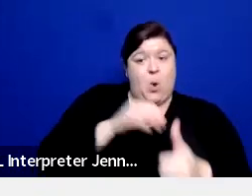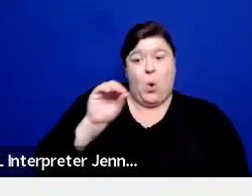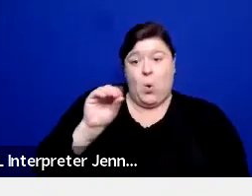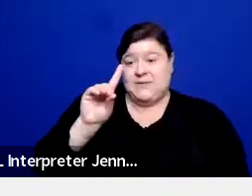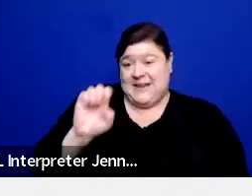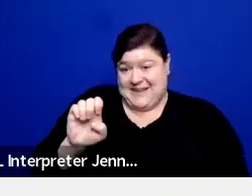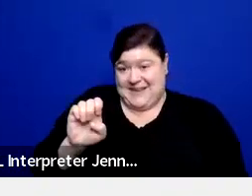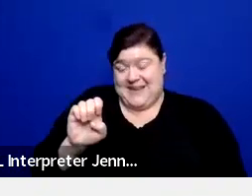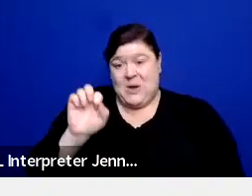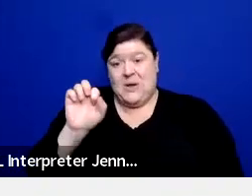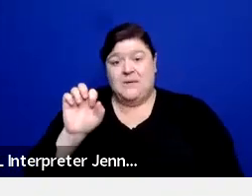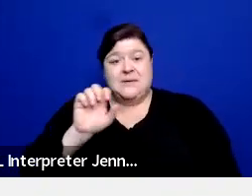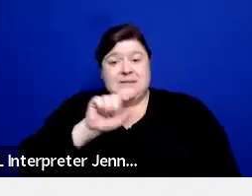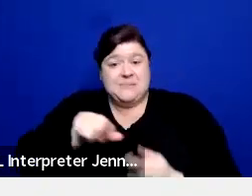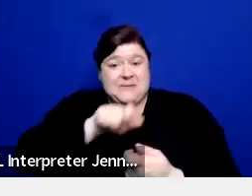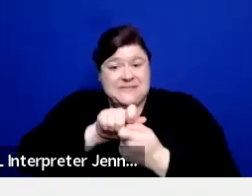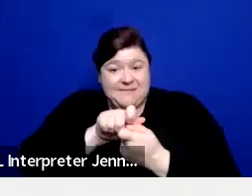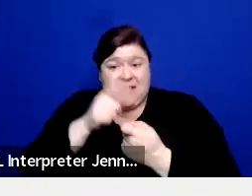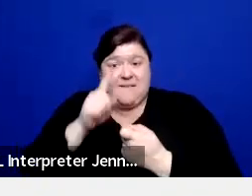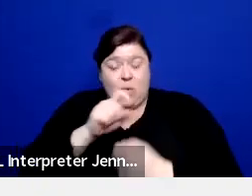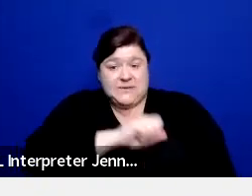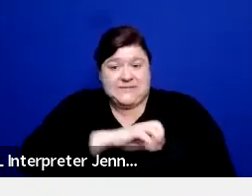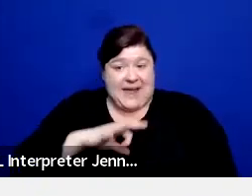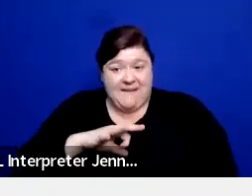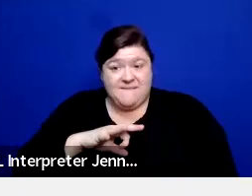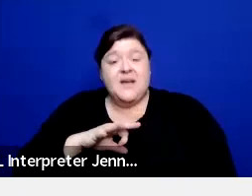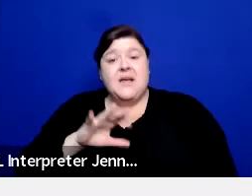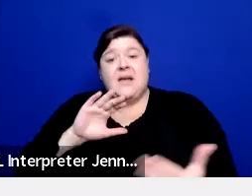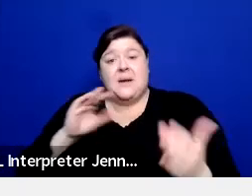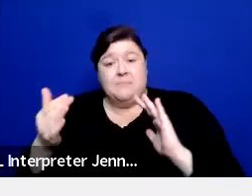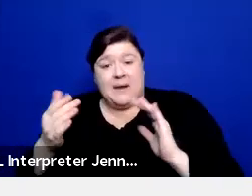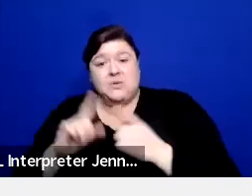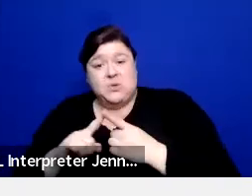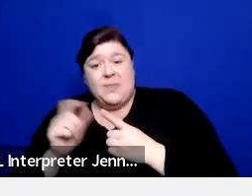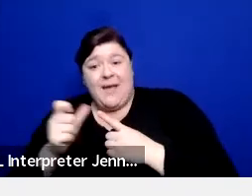for staff? They're not aligned. Which one should we follow?